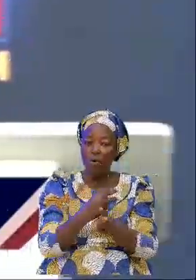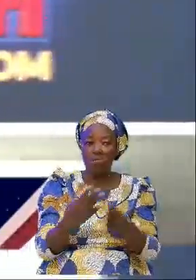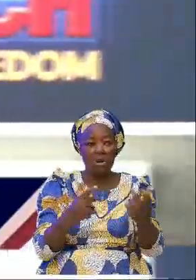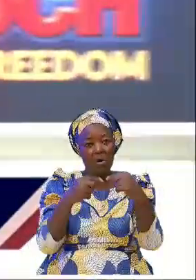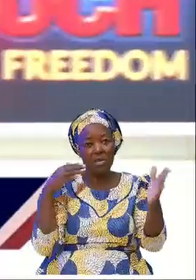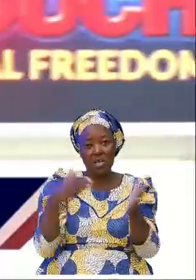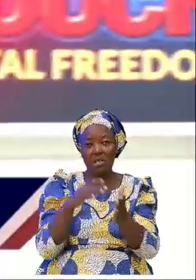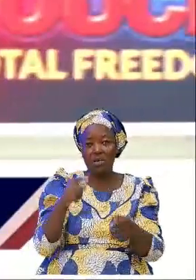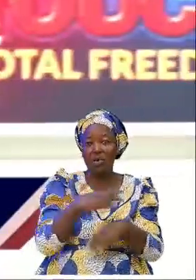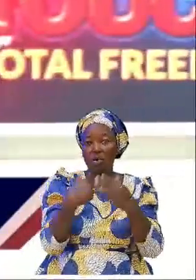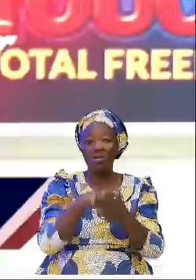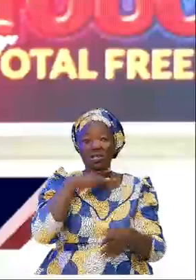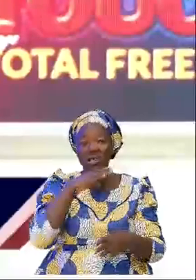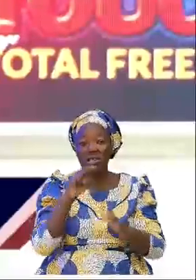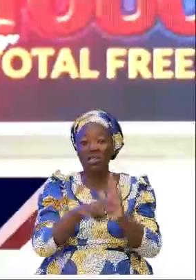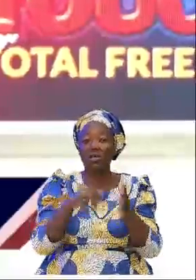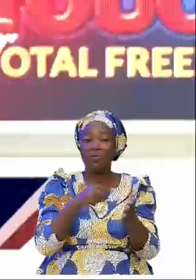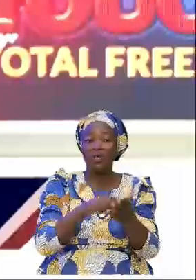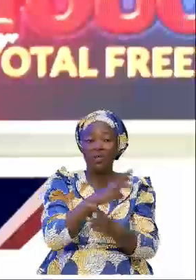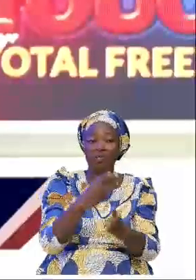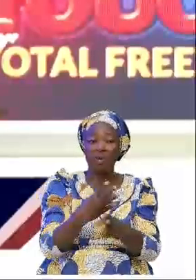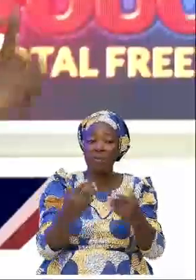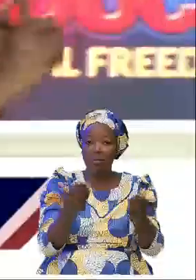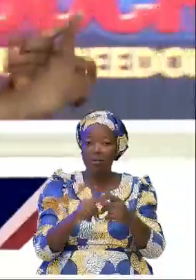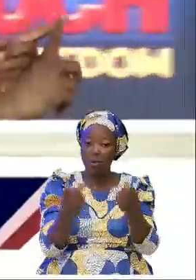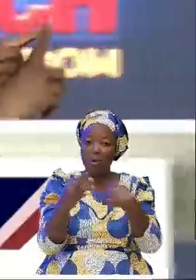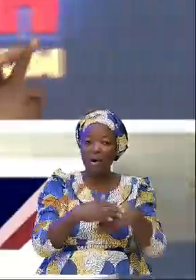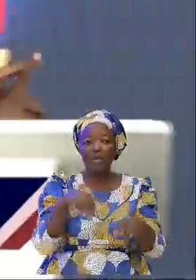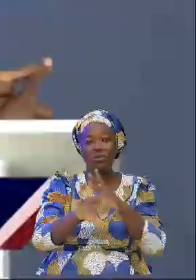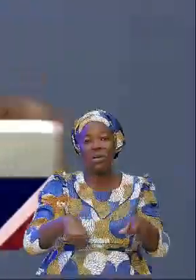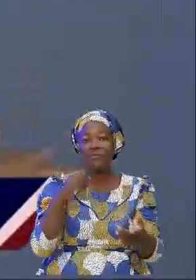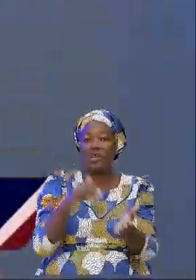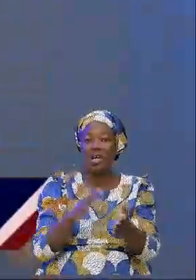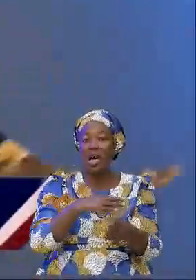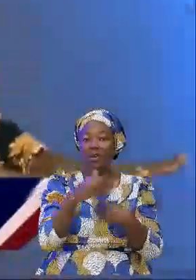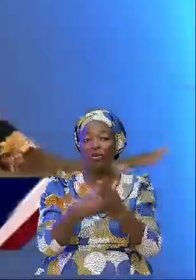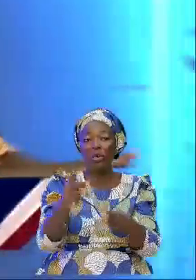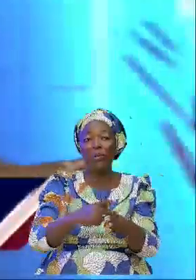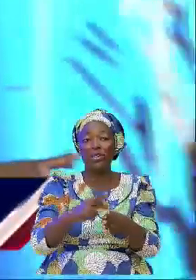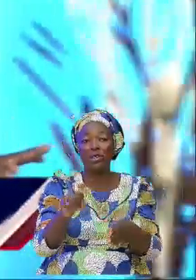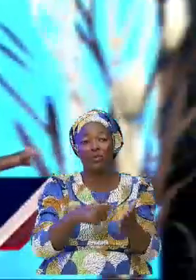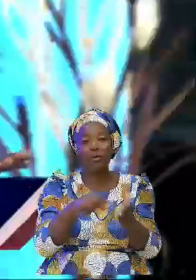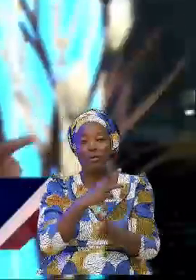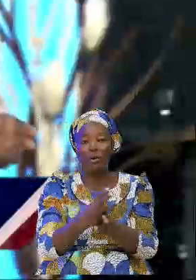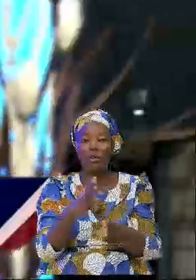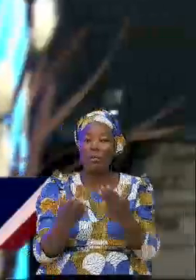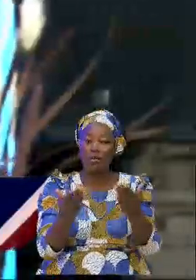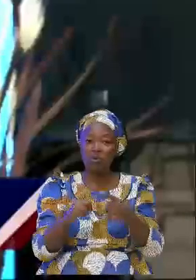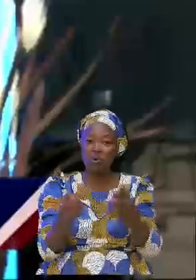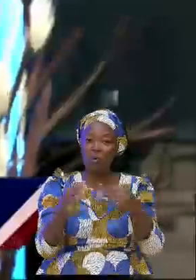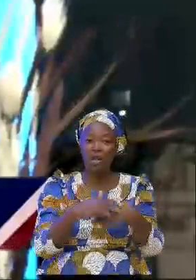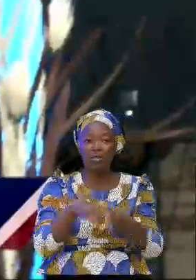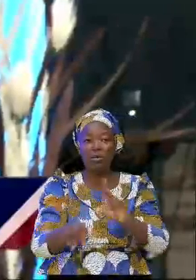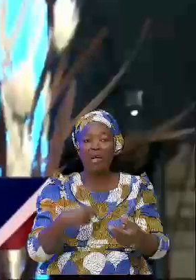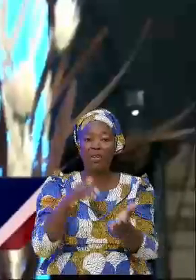tense. The world might come against you. All the pollutions of the world might want to come into your life again, and all